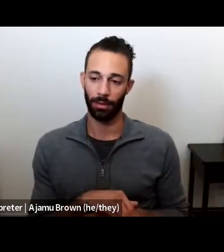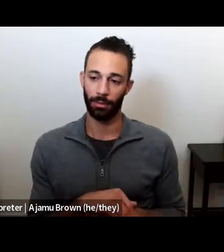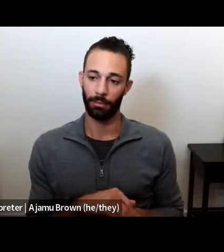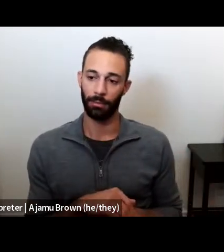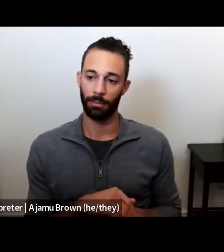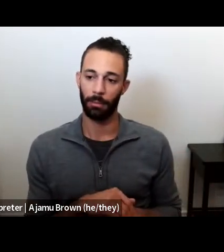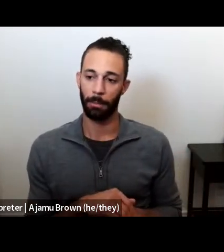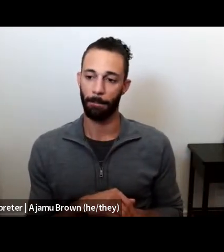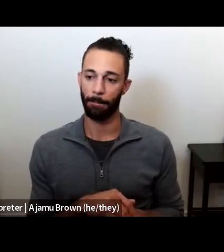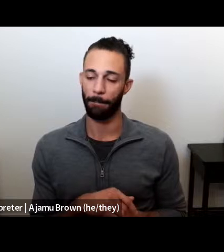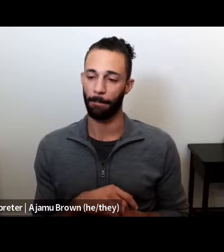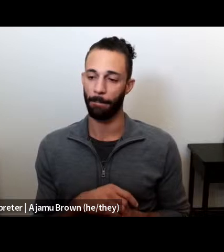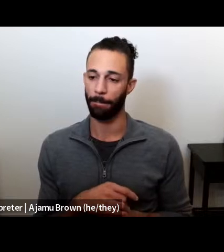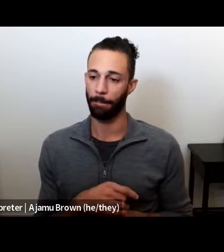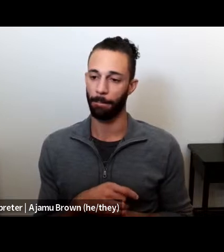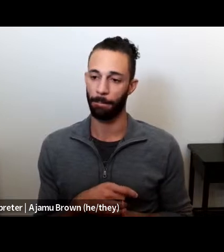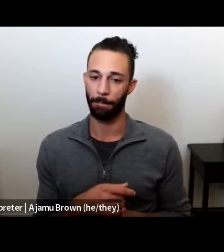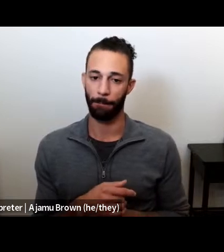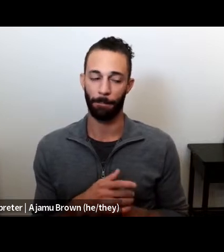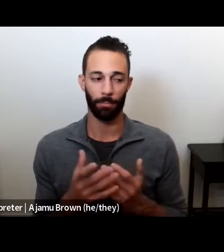What's the word for y'all?